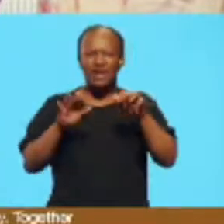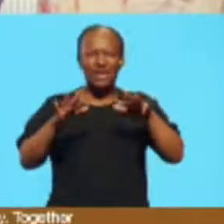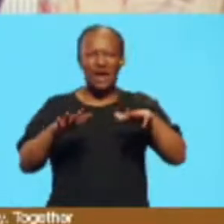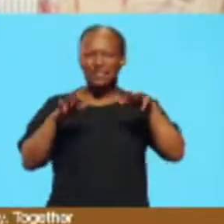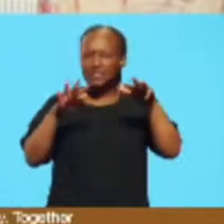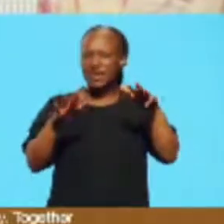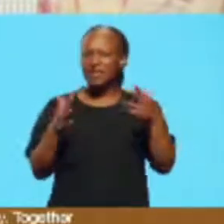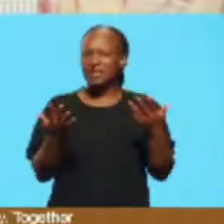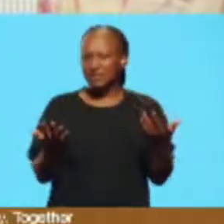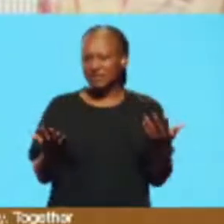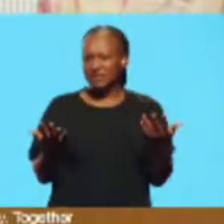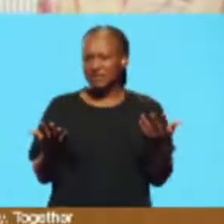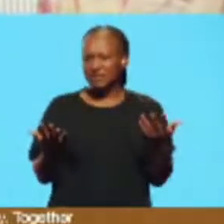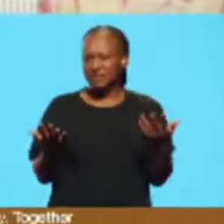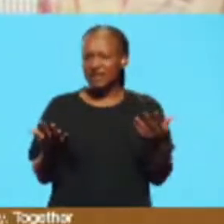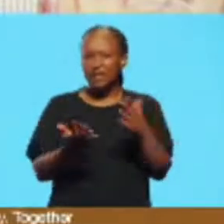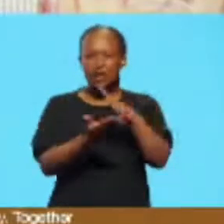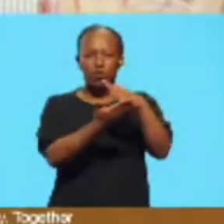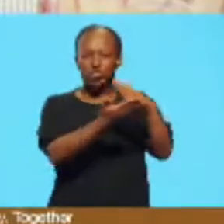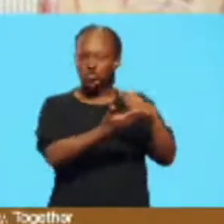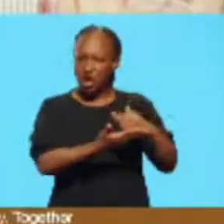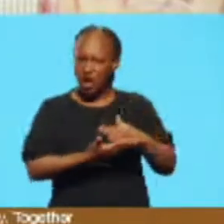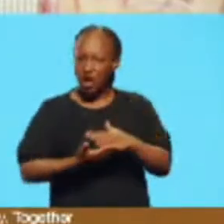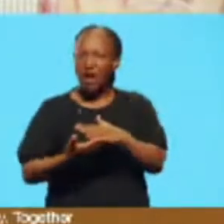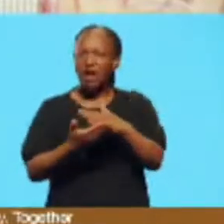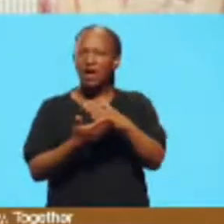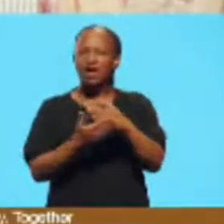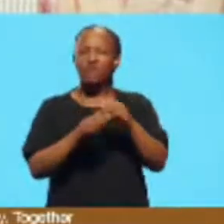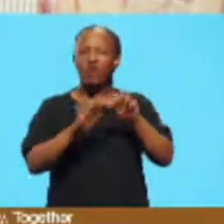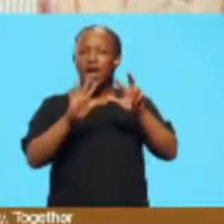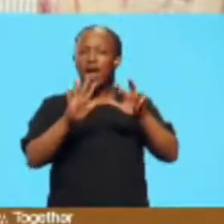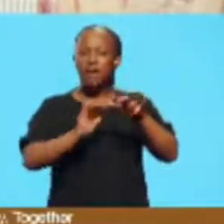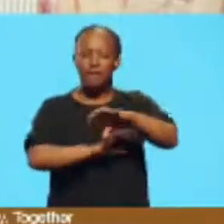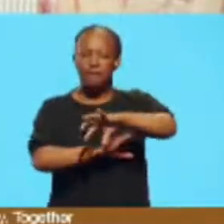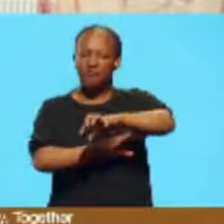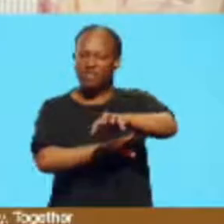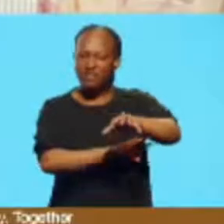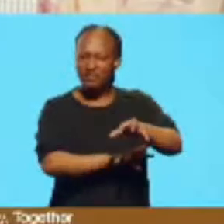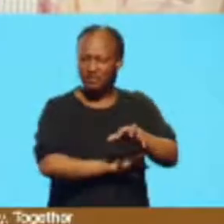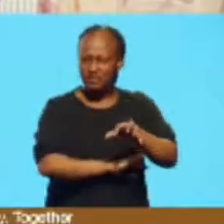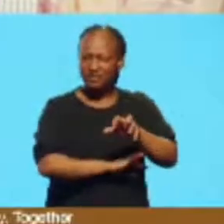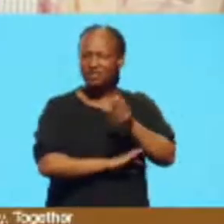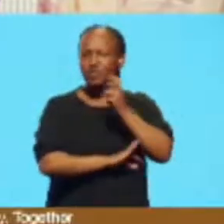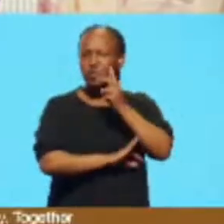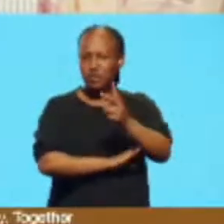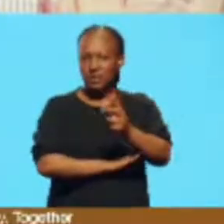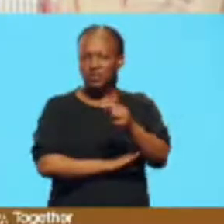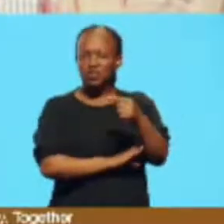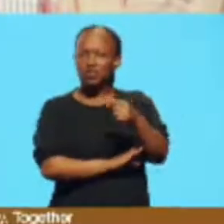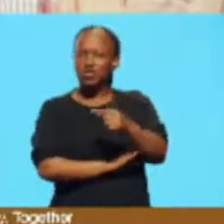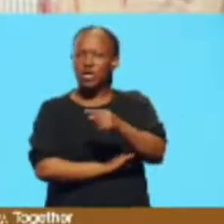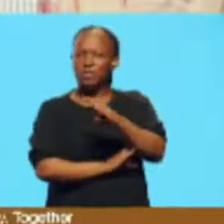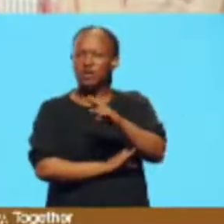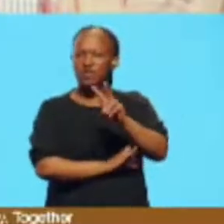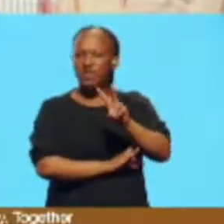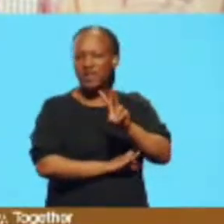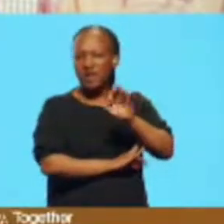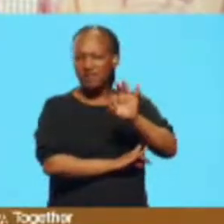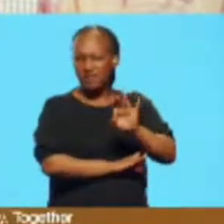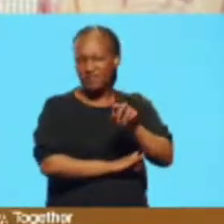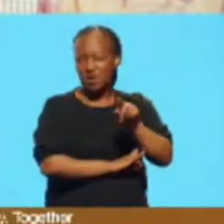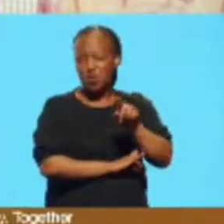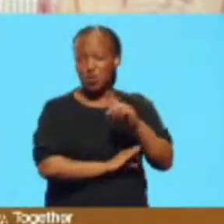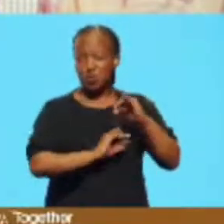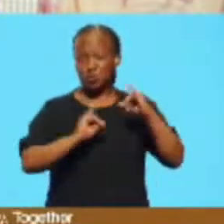19, so then it is shared amongst the 8 provinces. So can you see, GBV in Gauteng